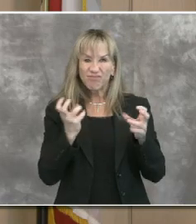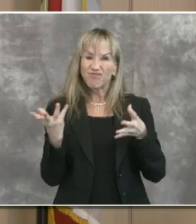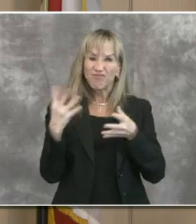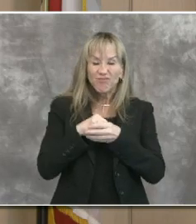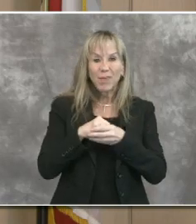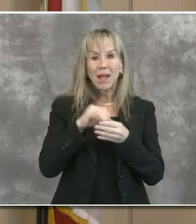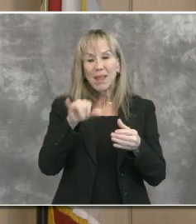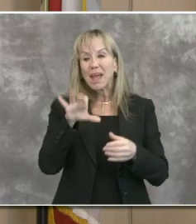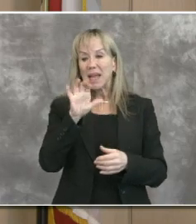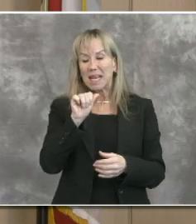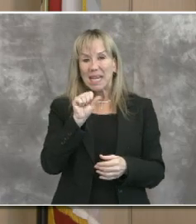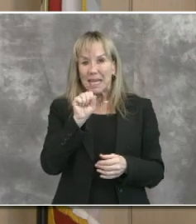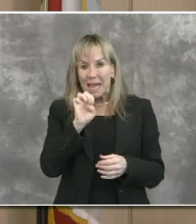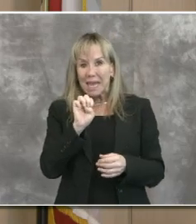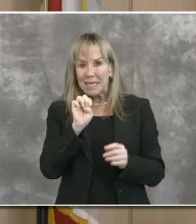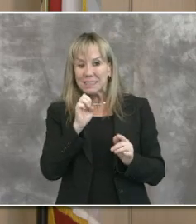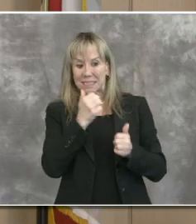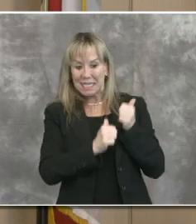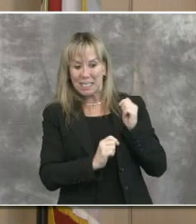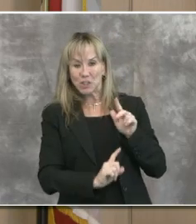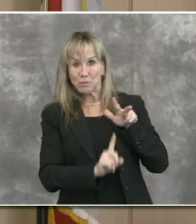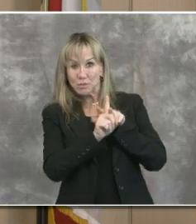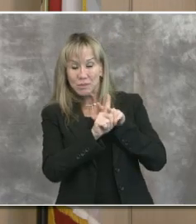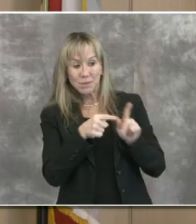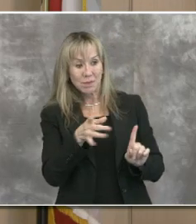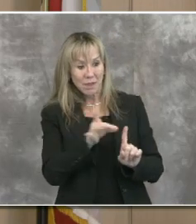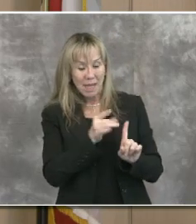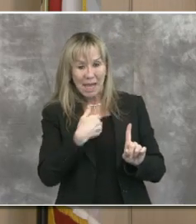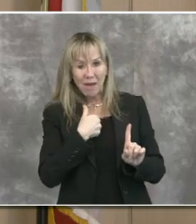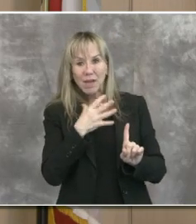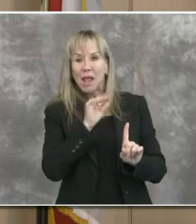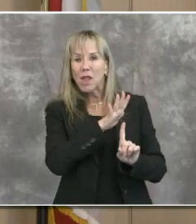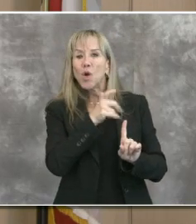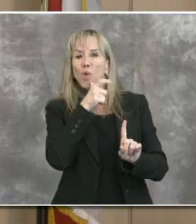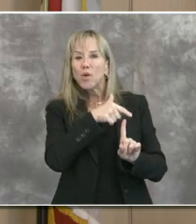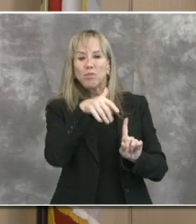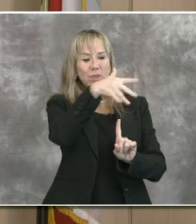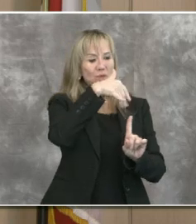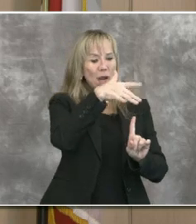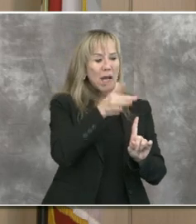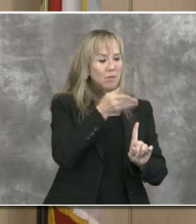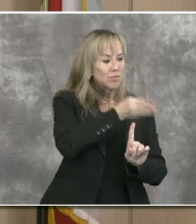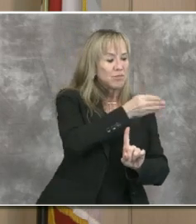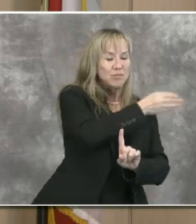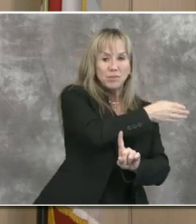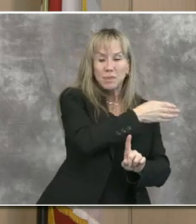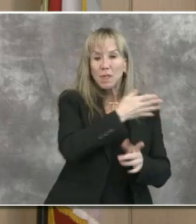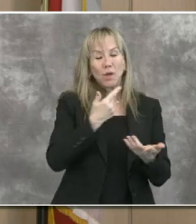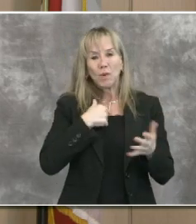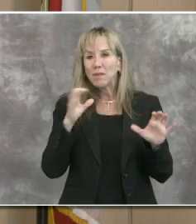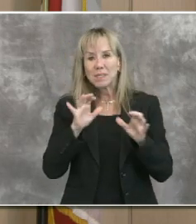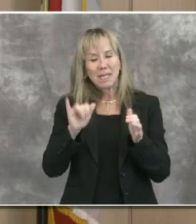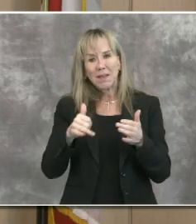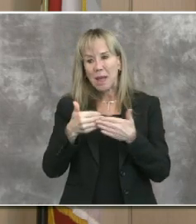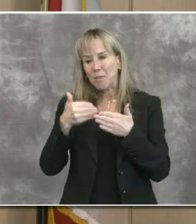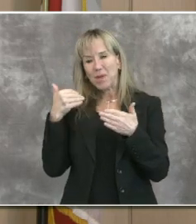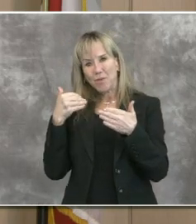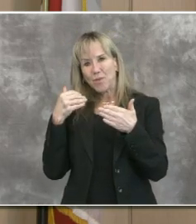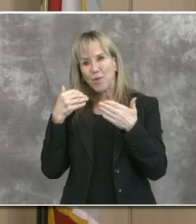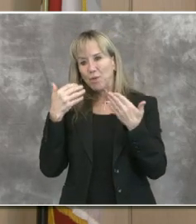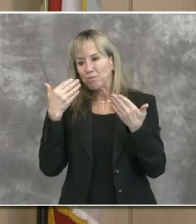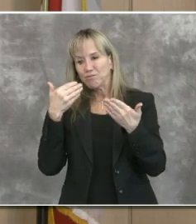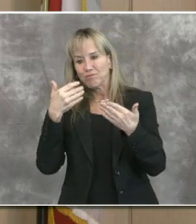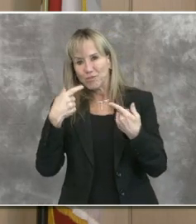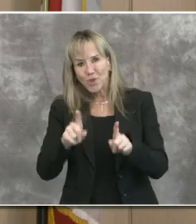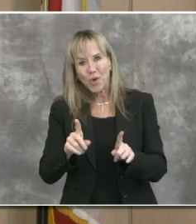and contact tracing. We do that. We did that before COVID-19. We are doing it during COVID-19 pandemic, and we will do it